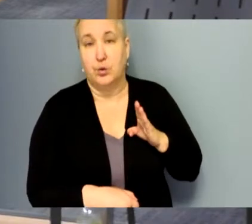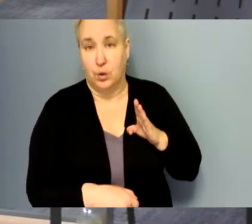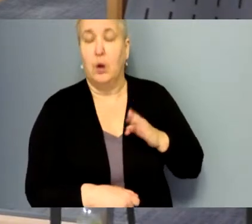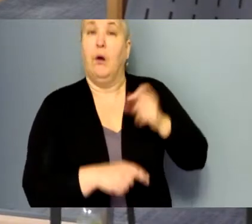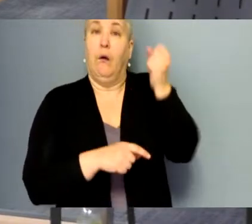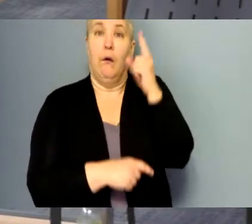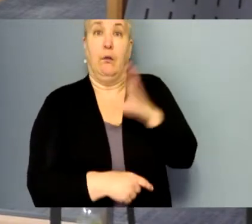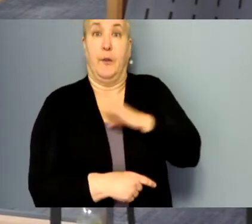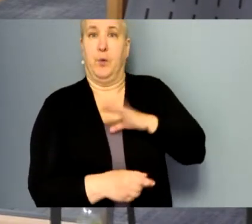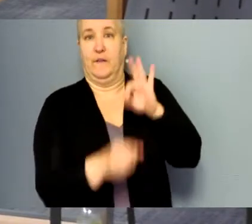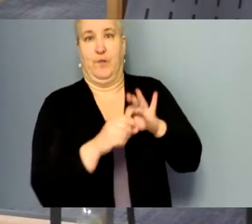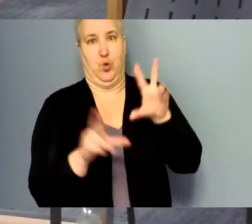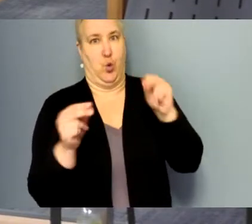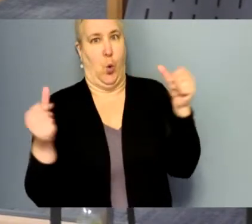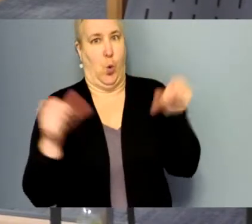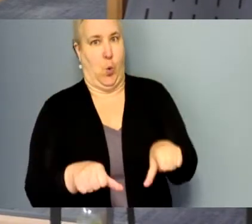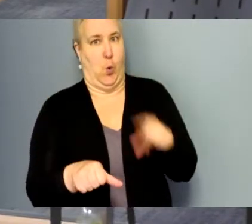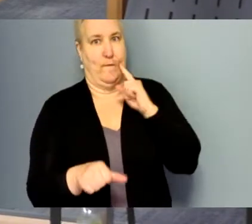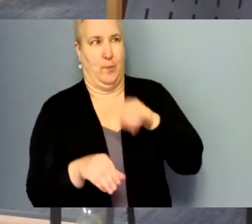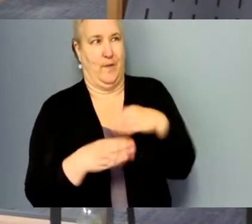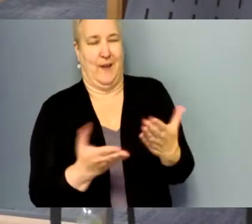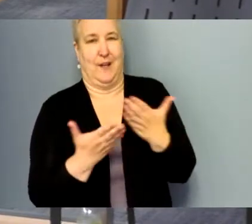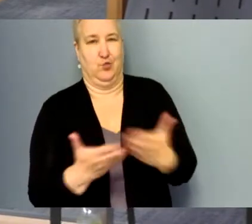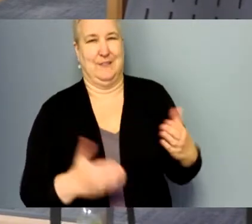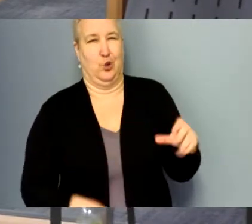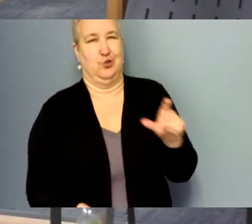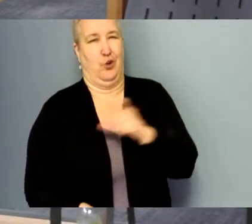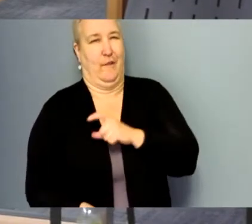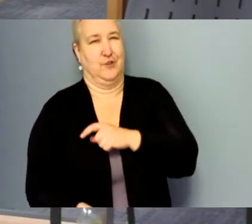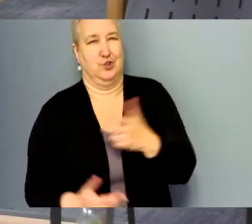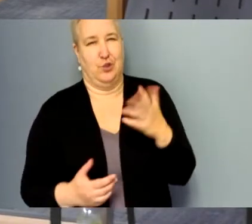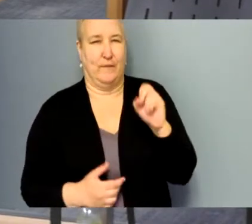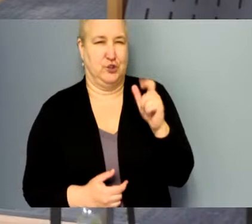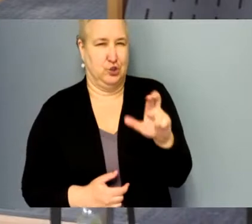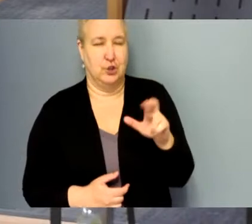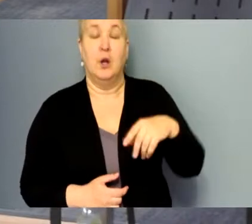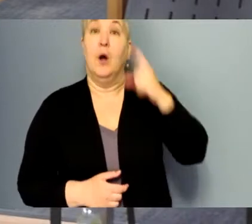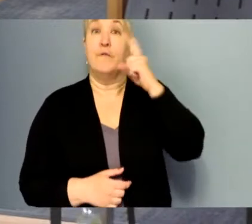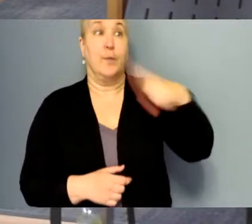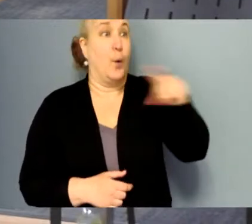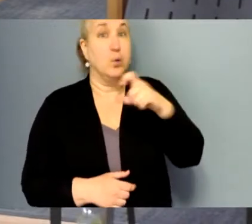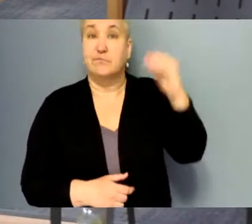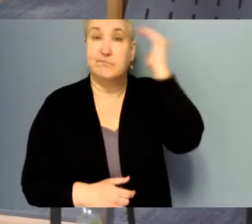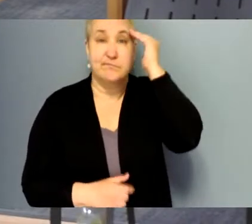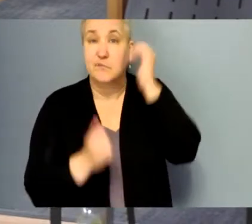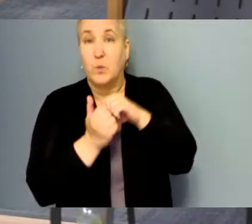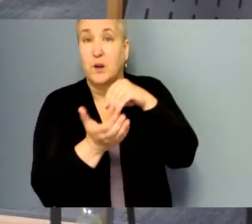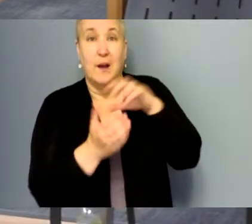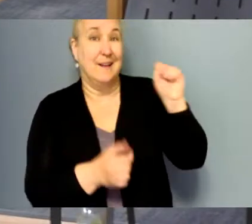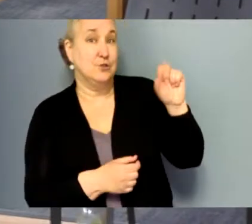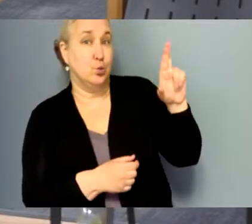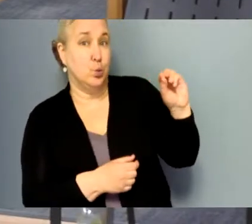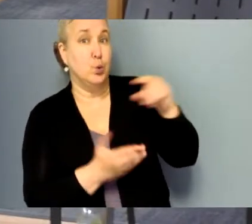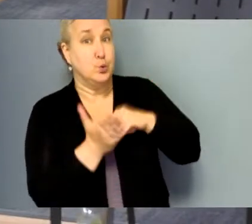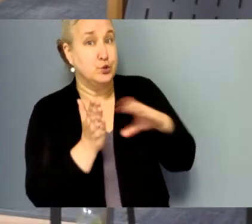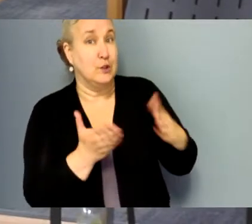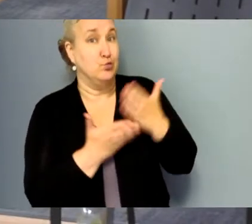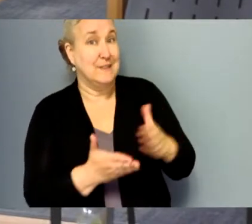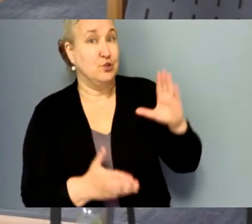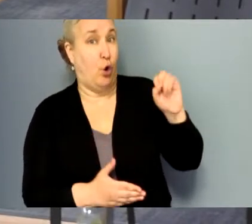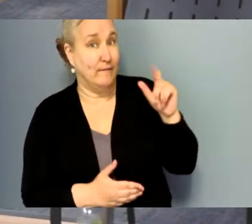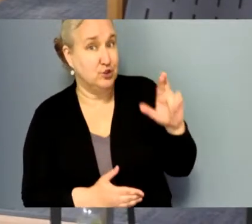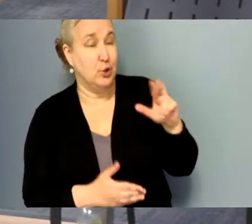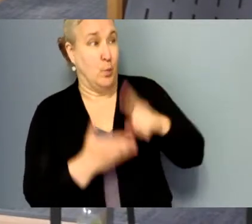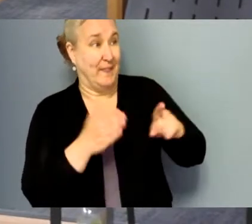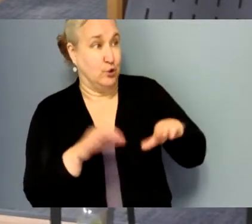the board voted no to providing the resource officer. For those who are not familiar with what a student resource officer is and does,